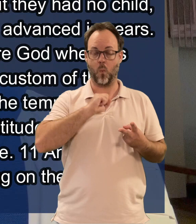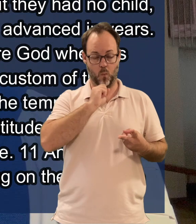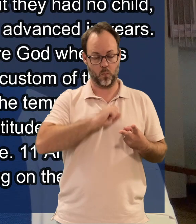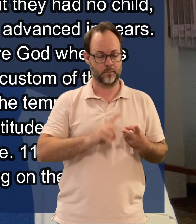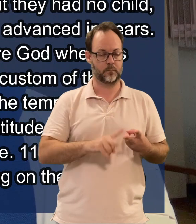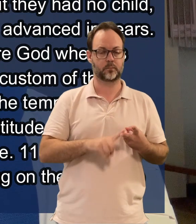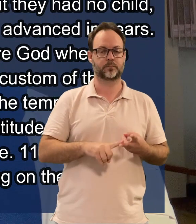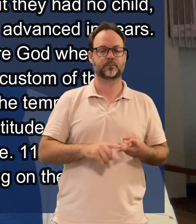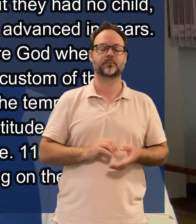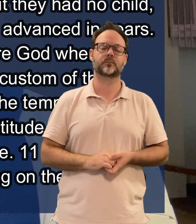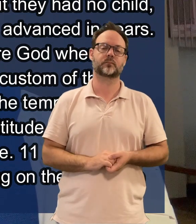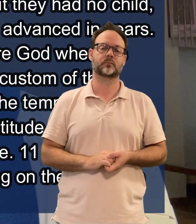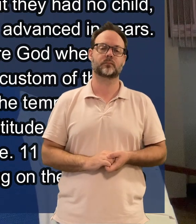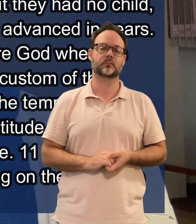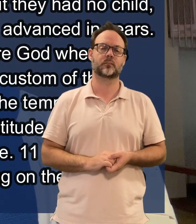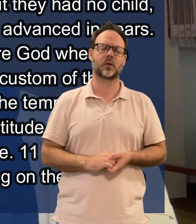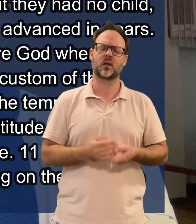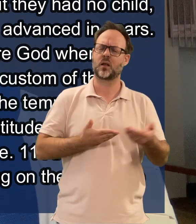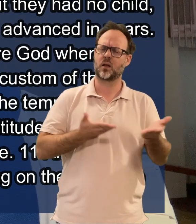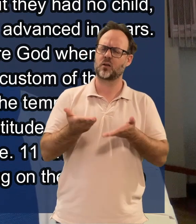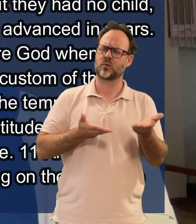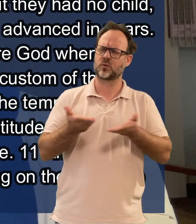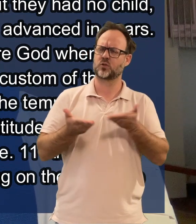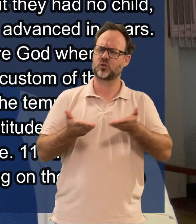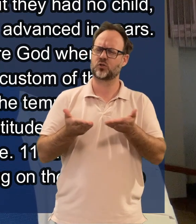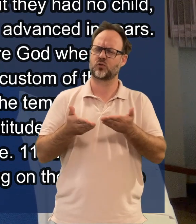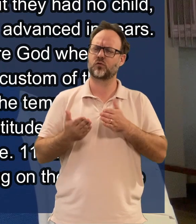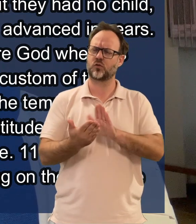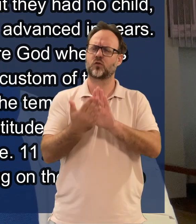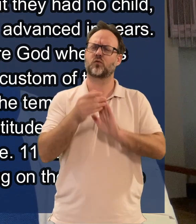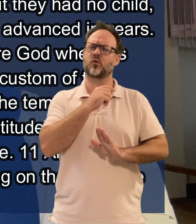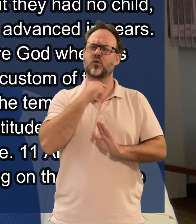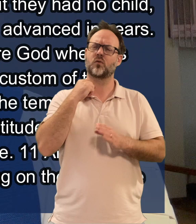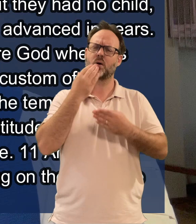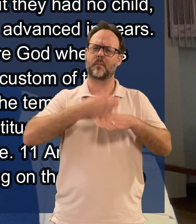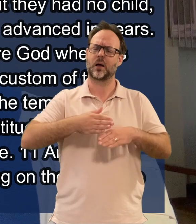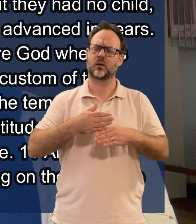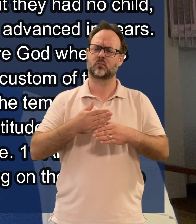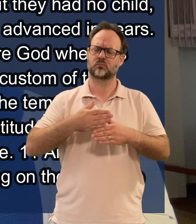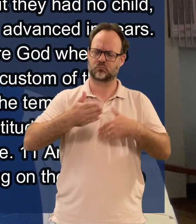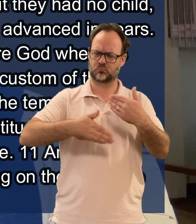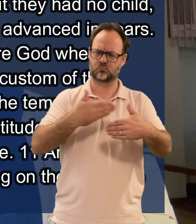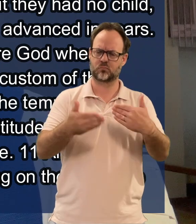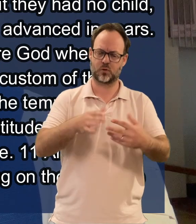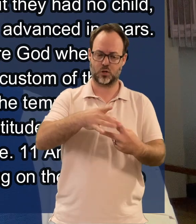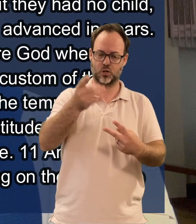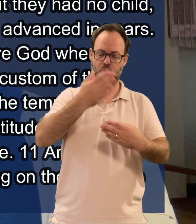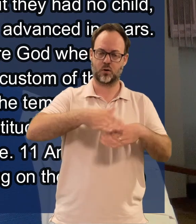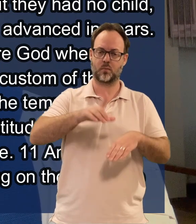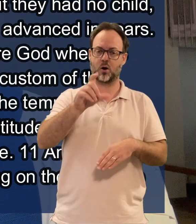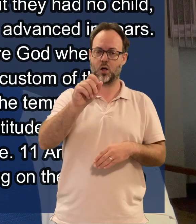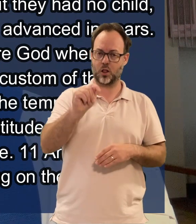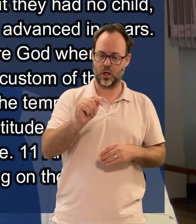was serving as priest before God, when his division was on duty, according to the custom of the priesthood, he was chosen by